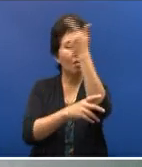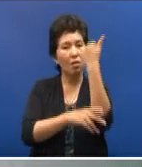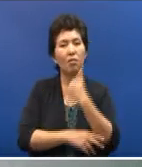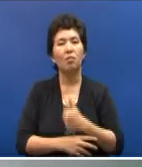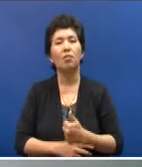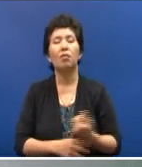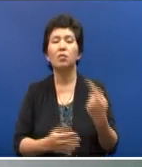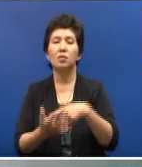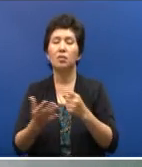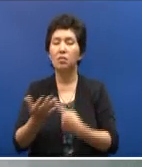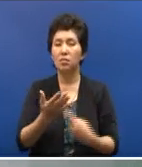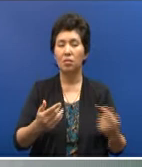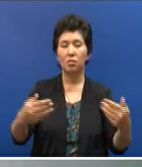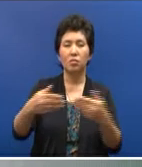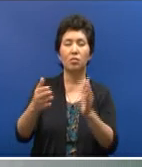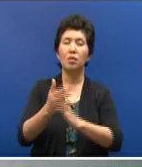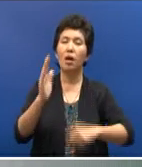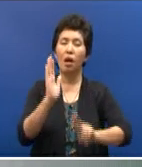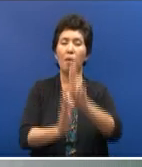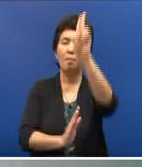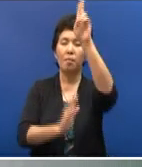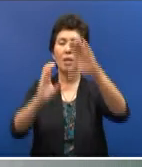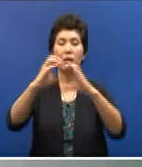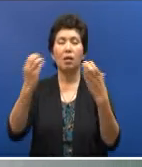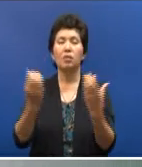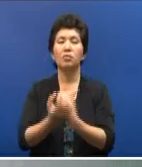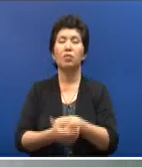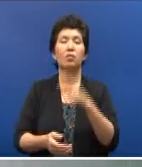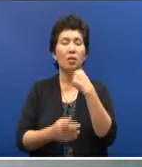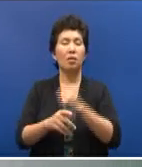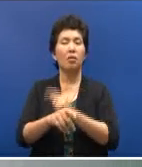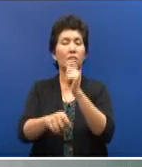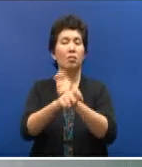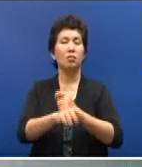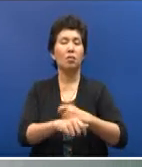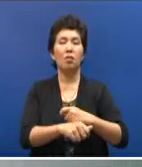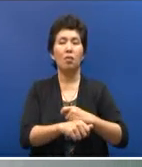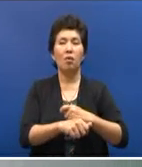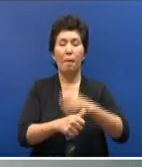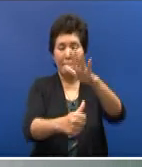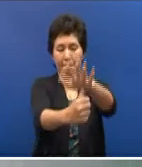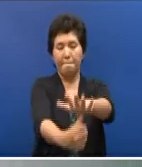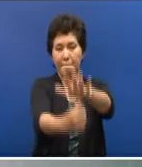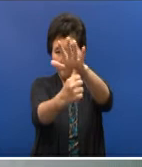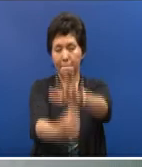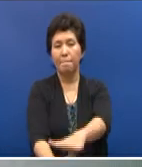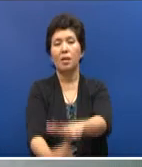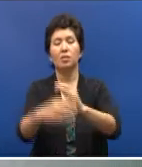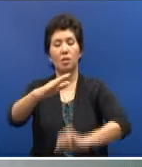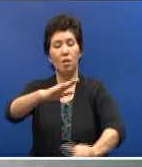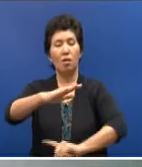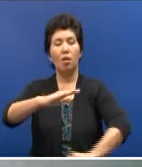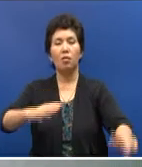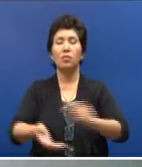because due to the upper classes, okay, who are in a position to oppress the lower classes, okay, with